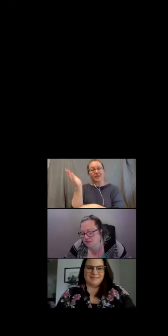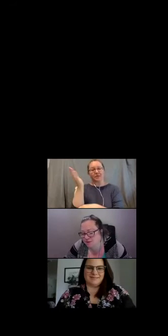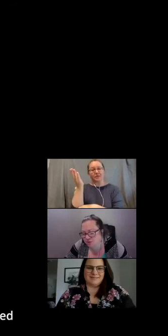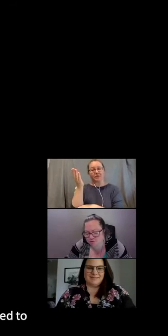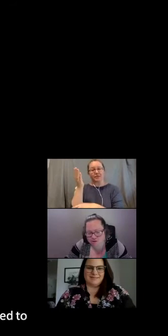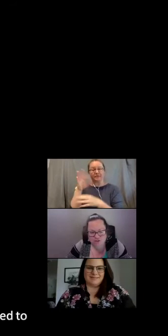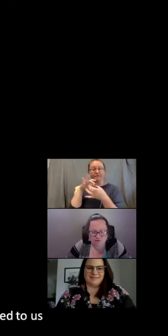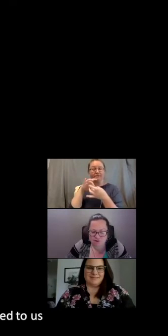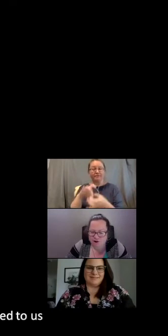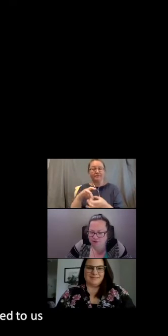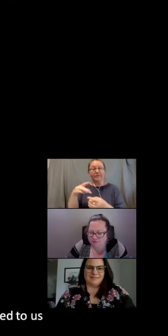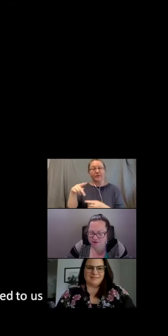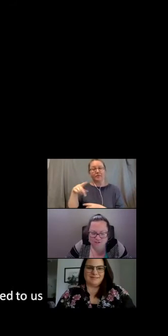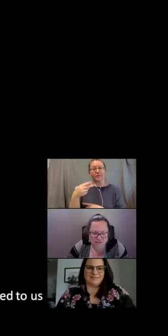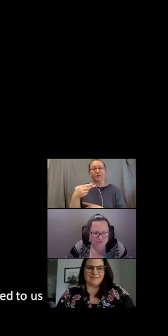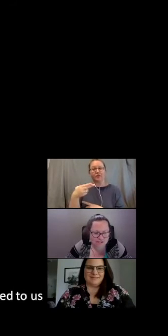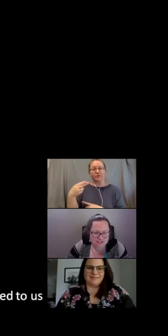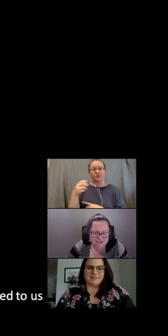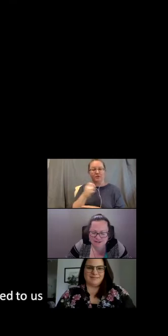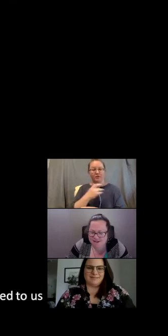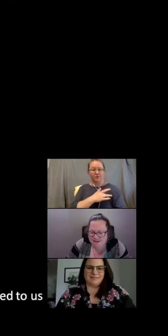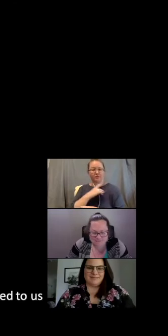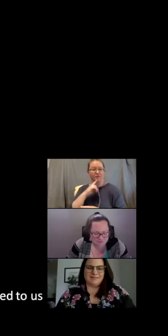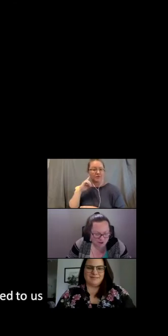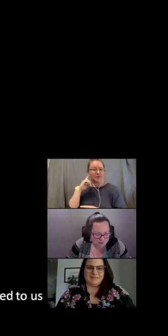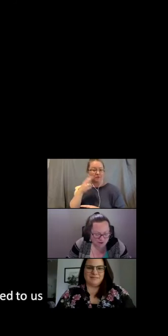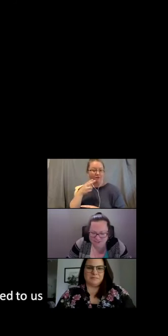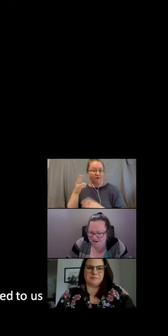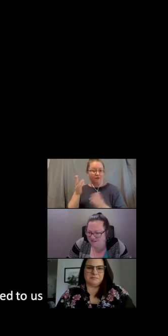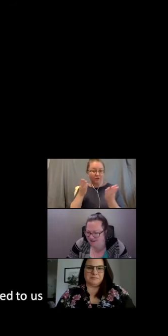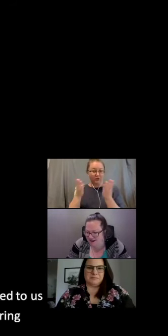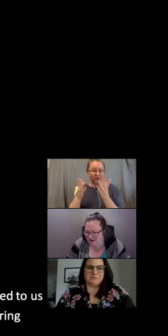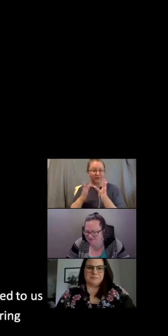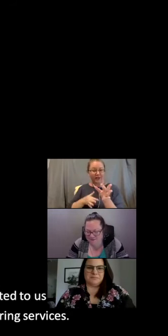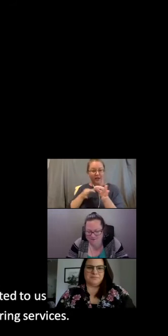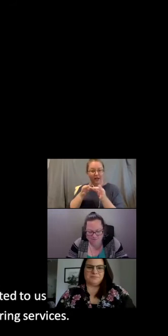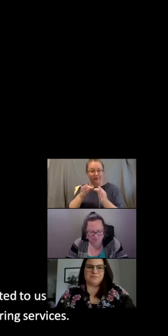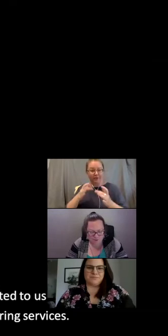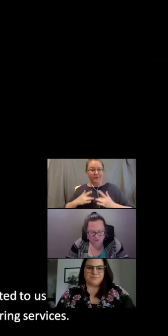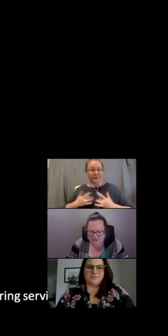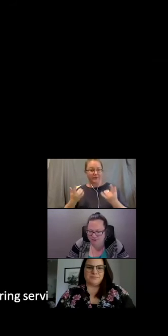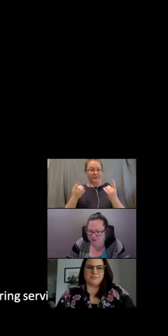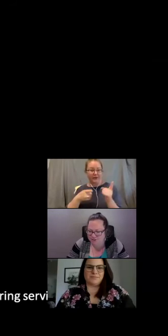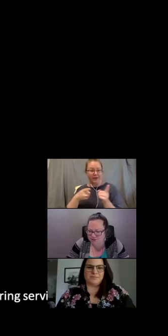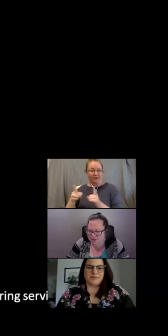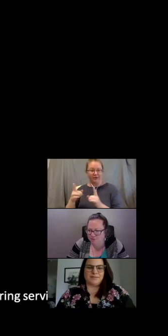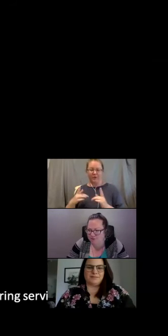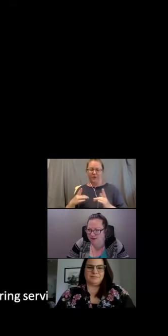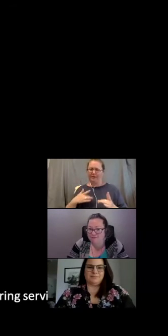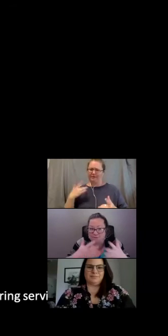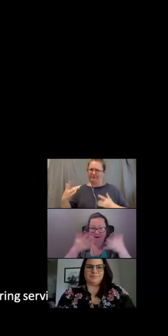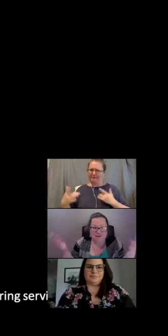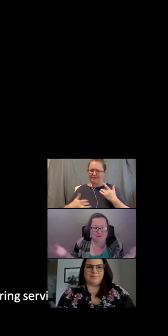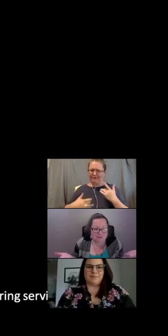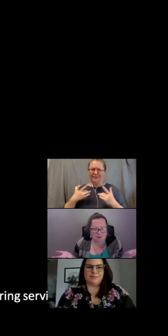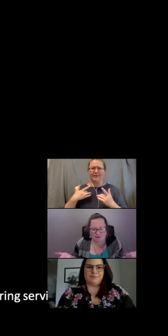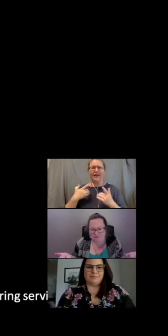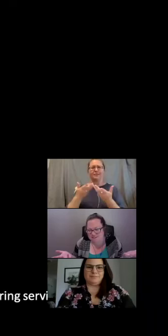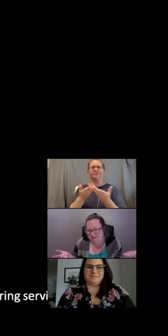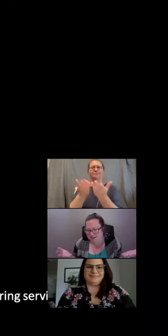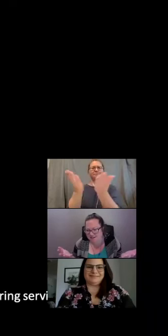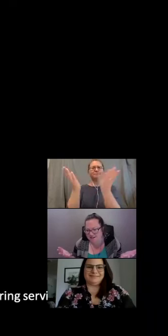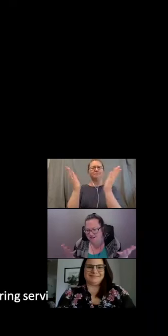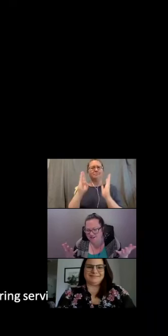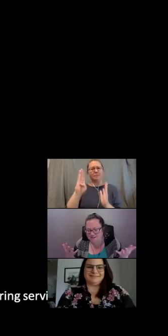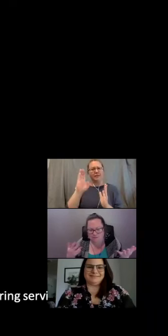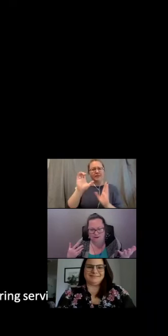and services through Provincial Deaf and Hard of Hearing Services. And we're excited to have this presentation shared with everybody around the